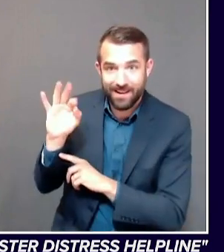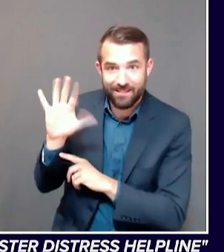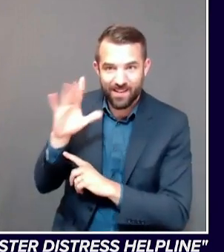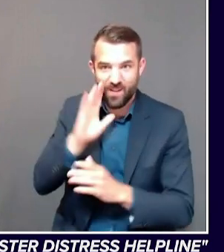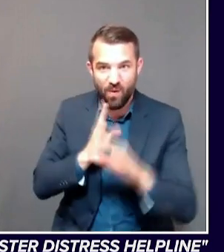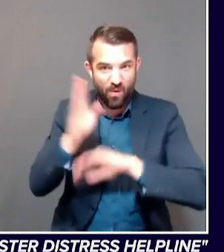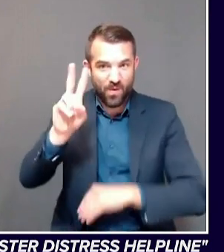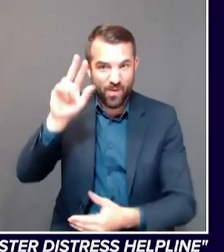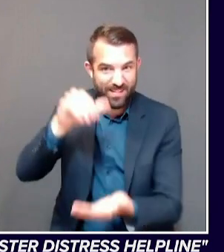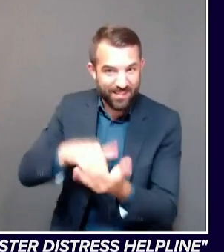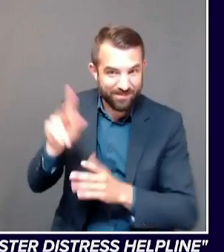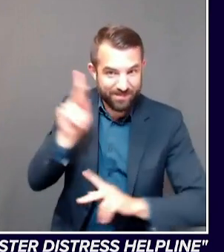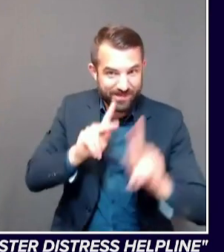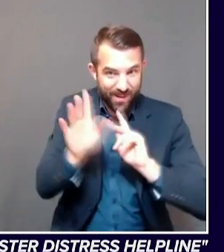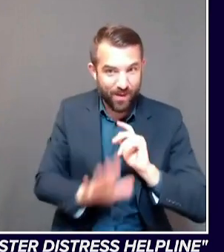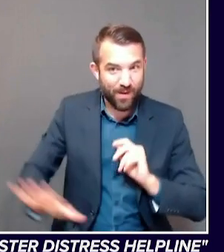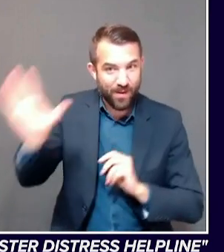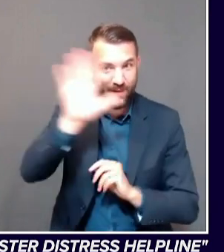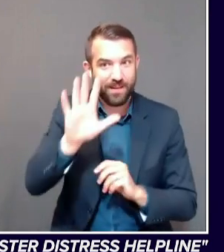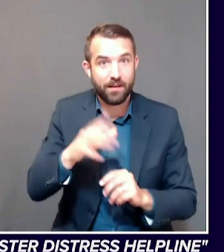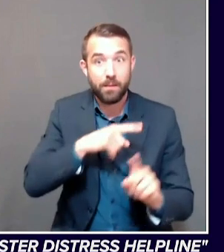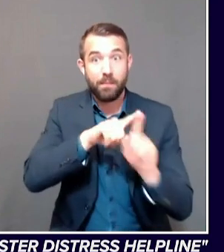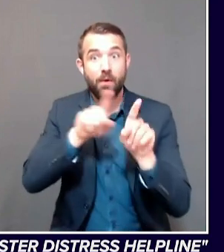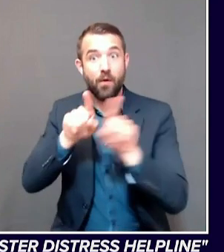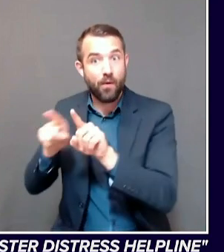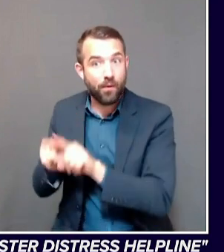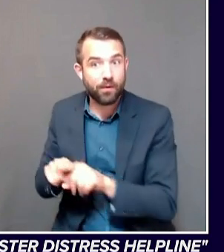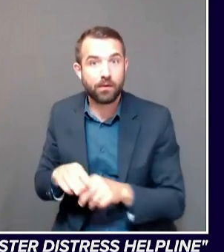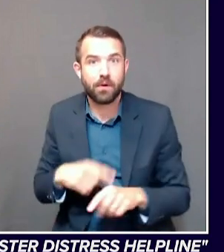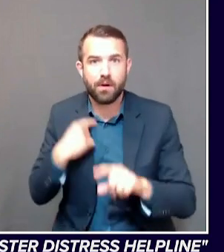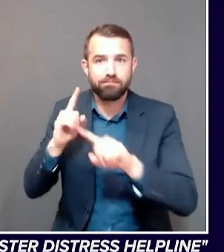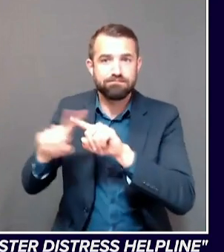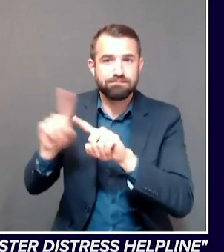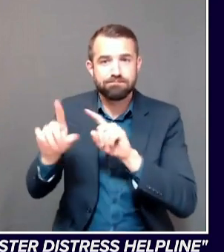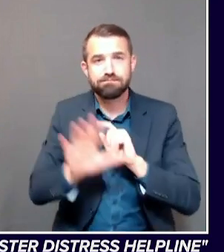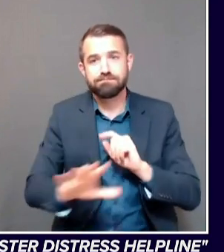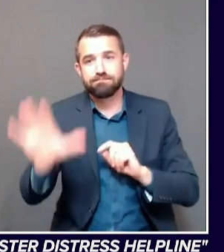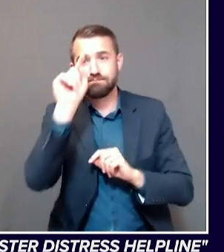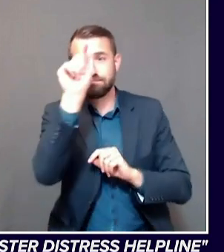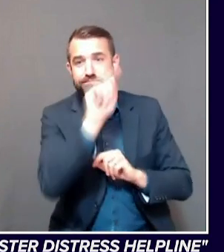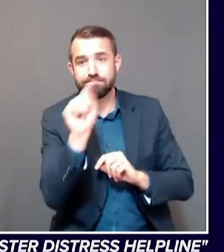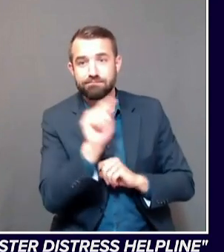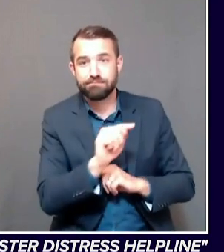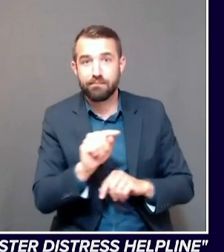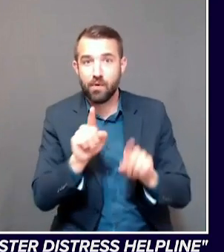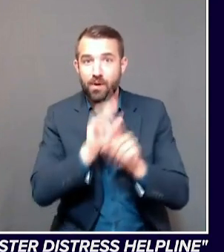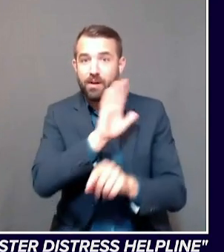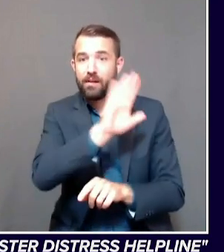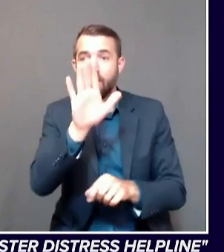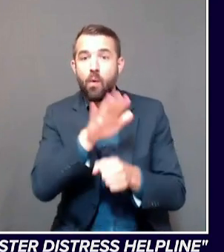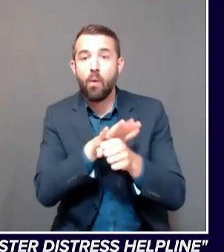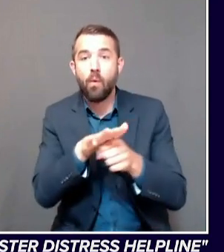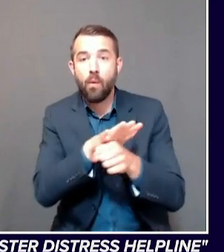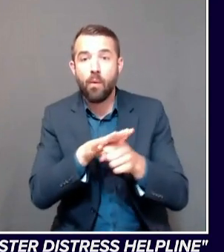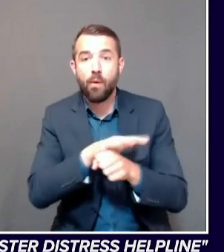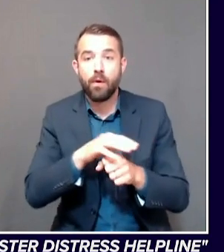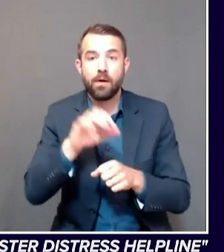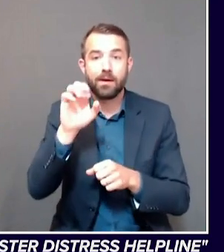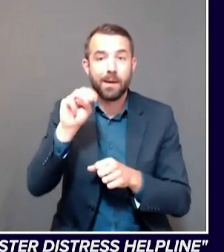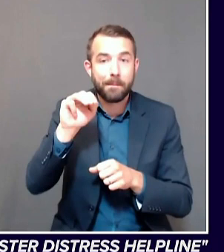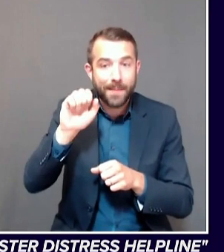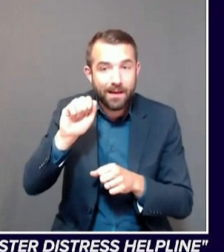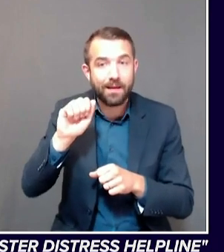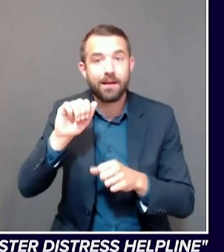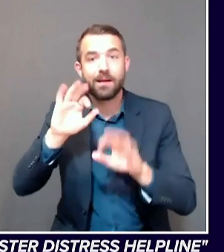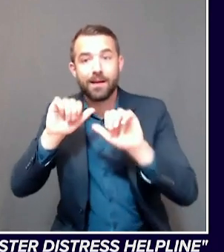this solution to counties and their emergency management agencies who have requested it, so county-level fit testing missions